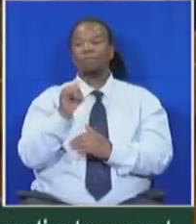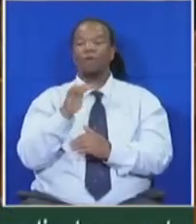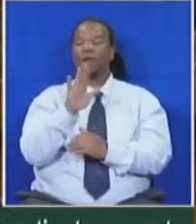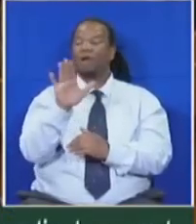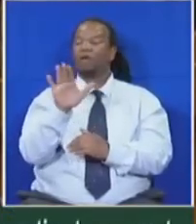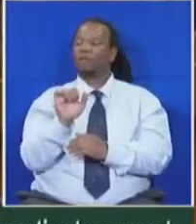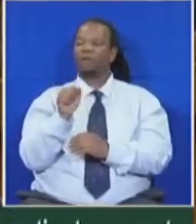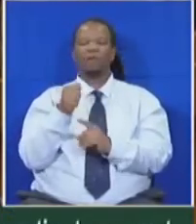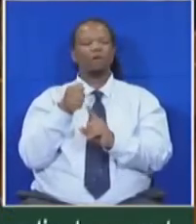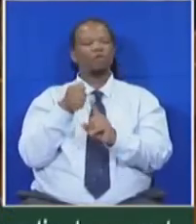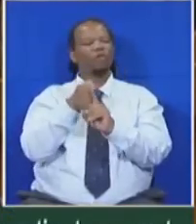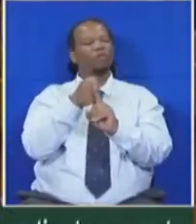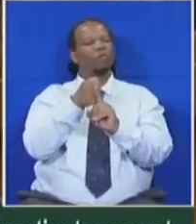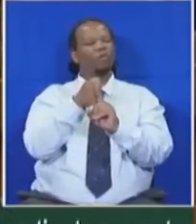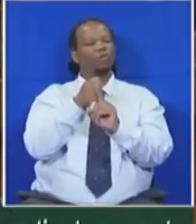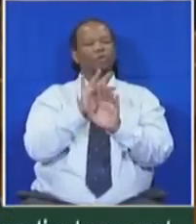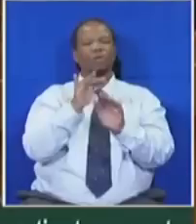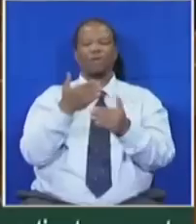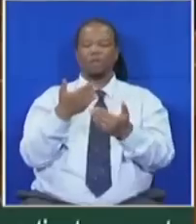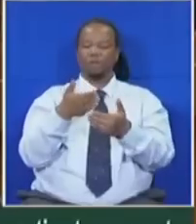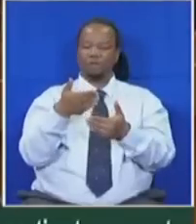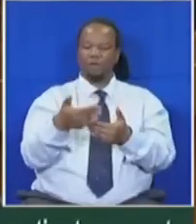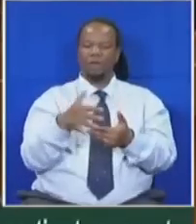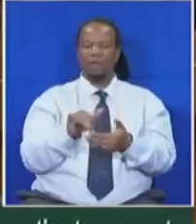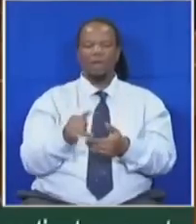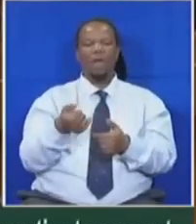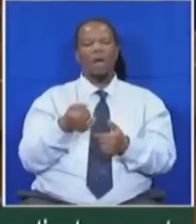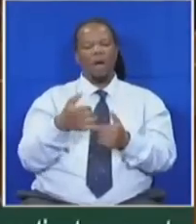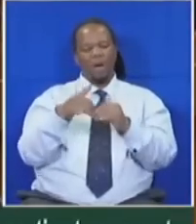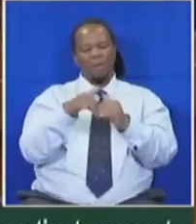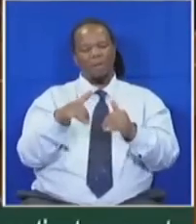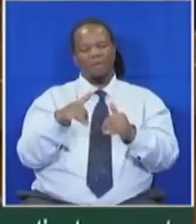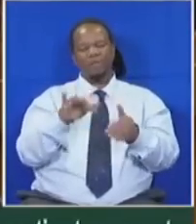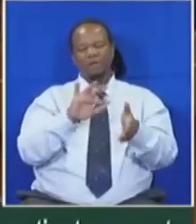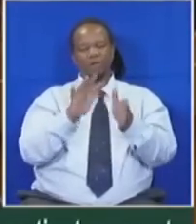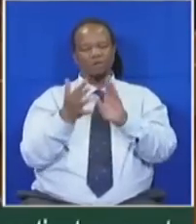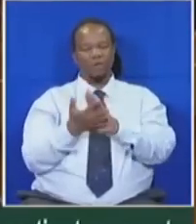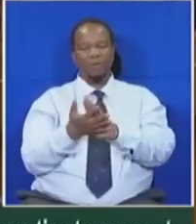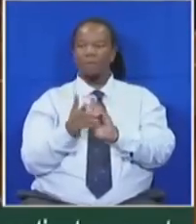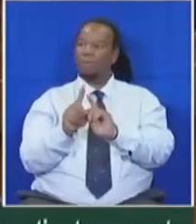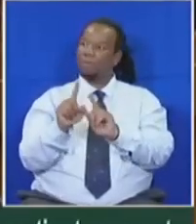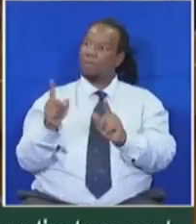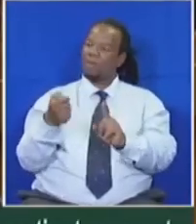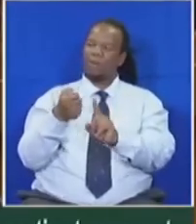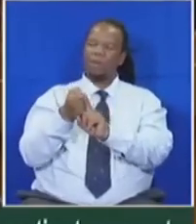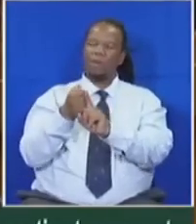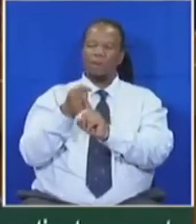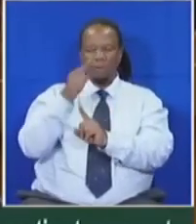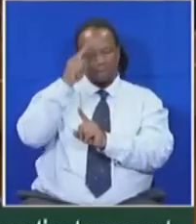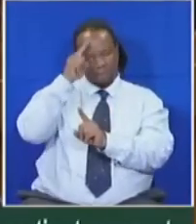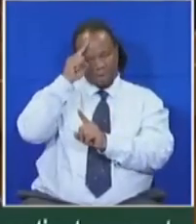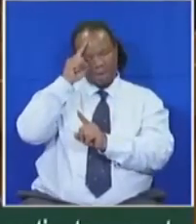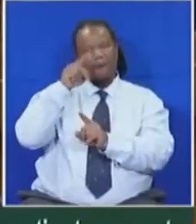Revolution up to the demise of the apartheid regime is the self-determination of black people. When our people gave